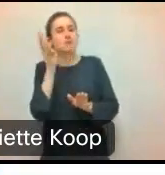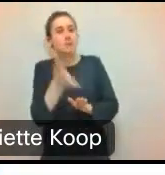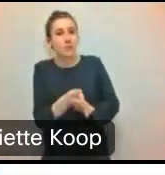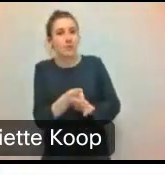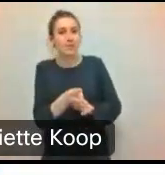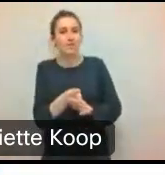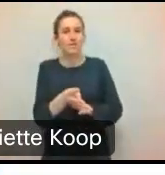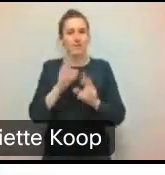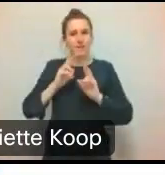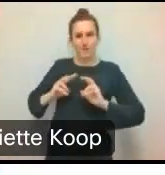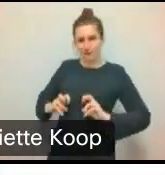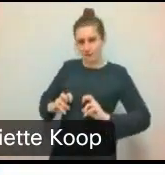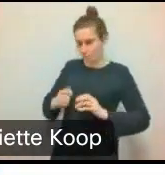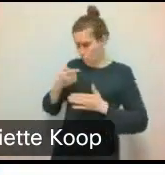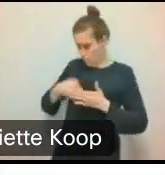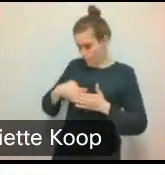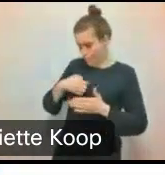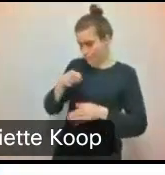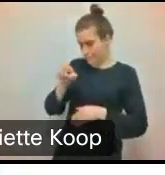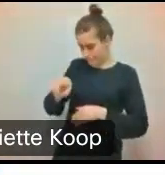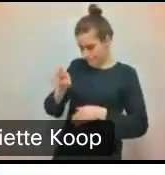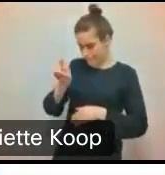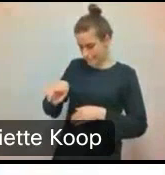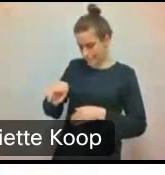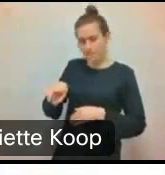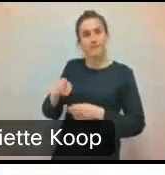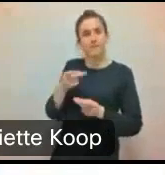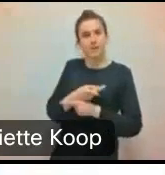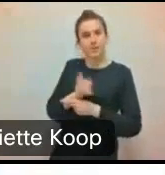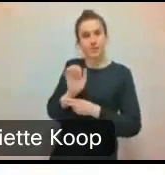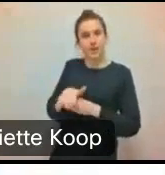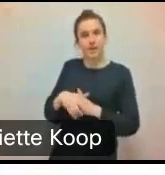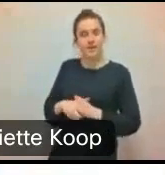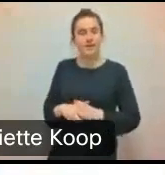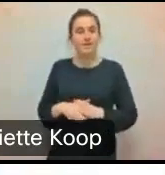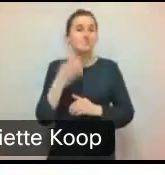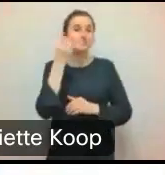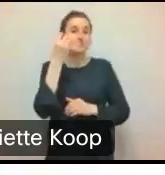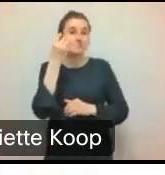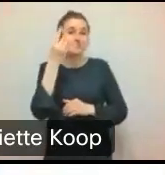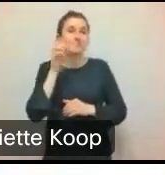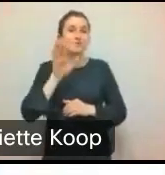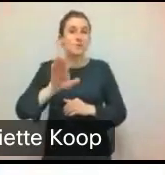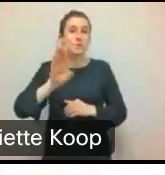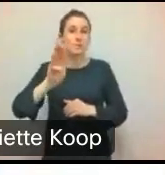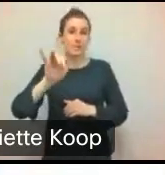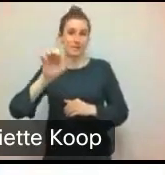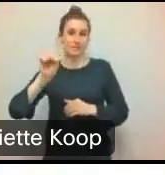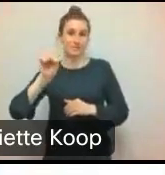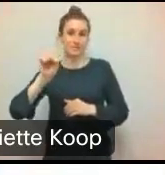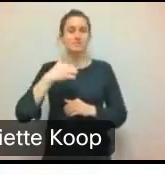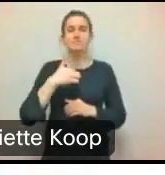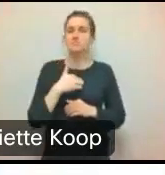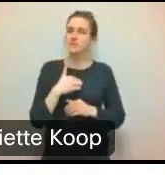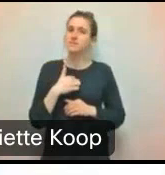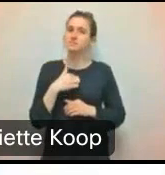yourself, what is it that I'm looking at? And start from there. Know your biases. So, I mean, I'm a fan of